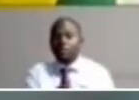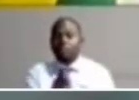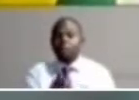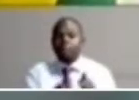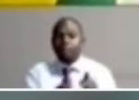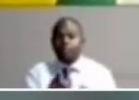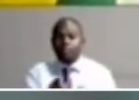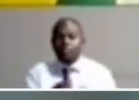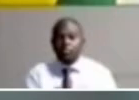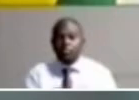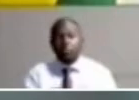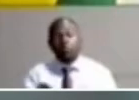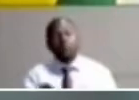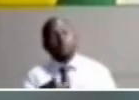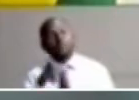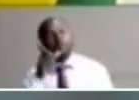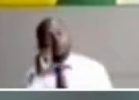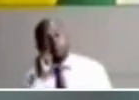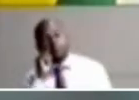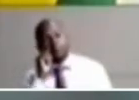people going to sleep